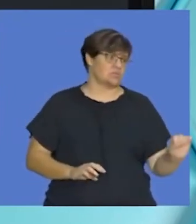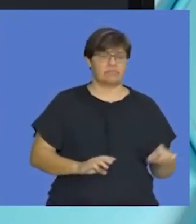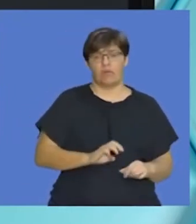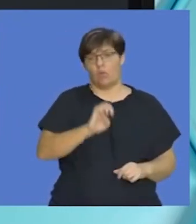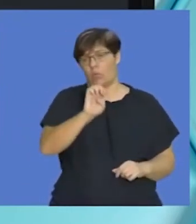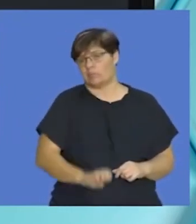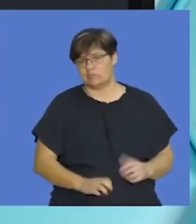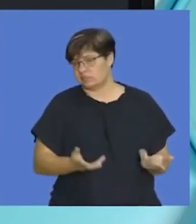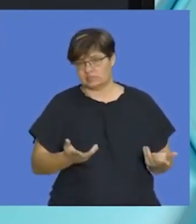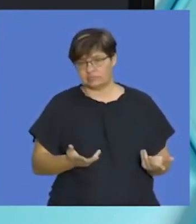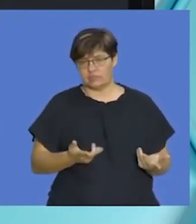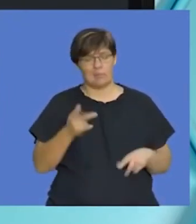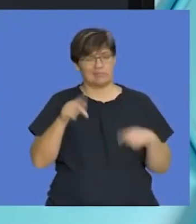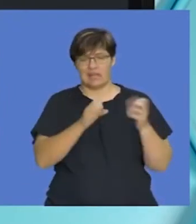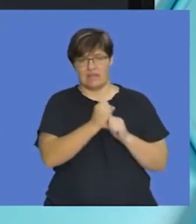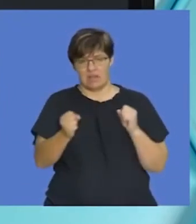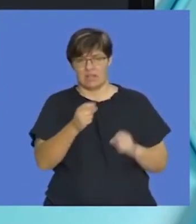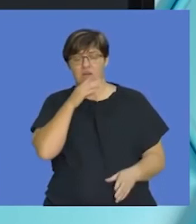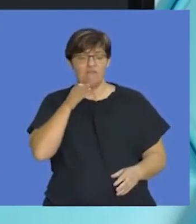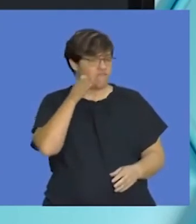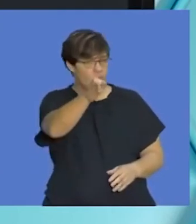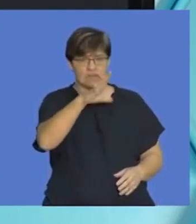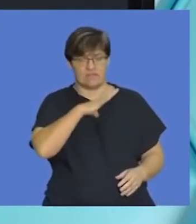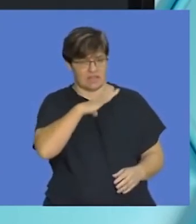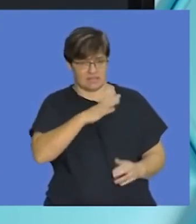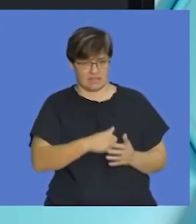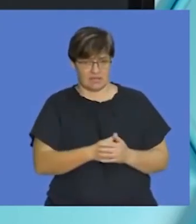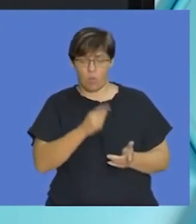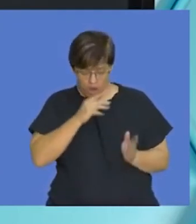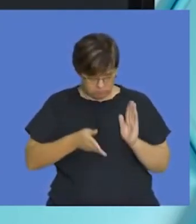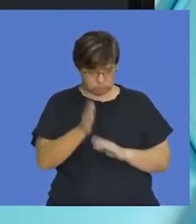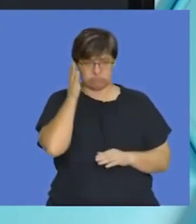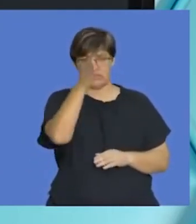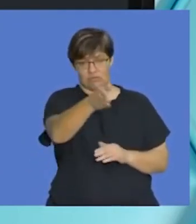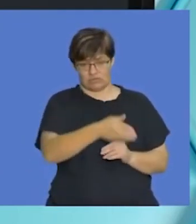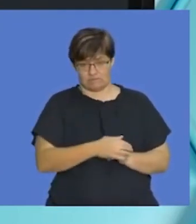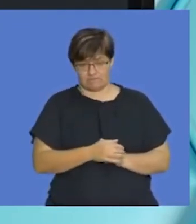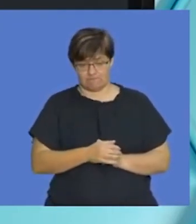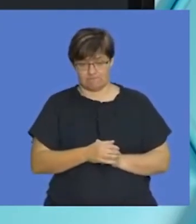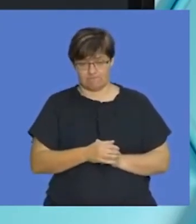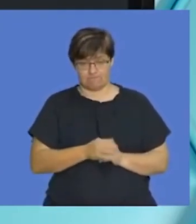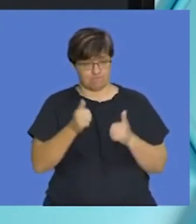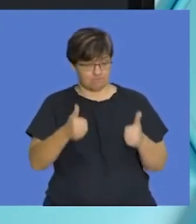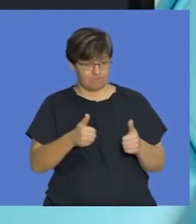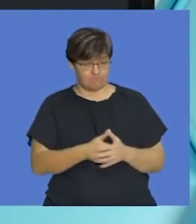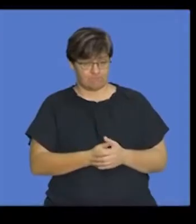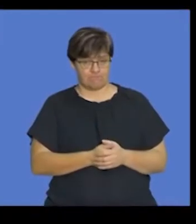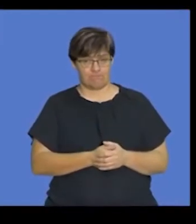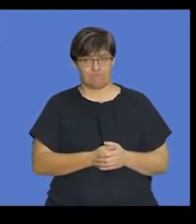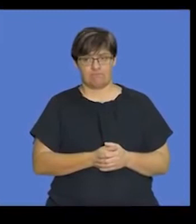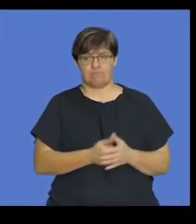that, but they didn't. Forward's fine. Forward's a direction. Okay? We all good? All right.